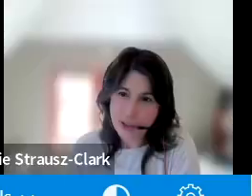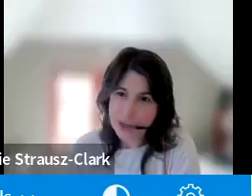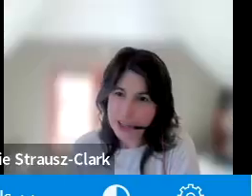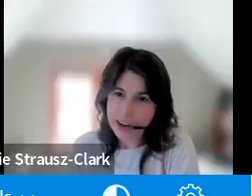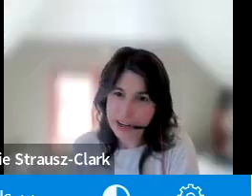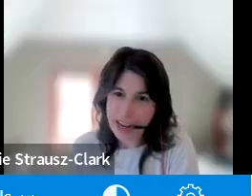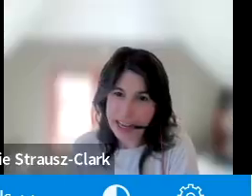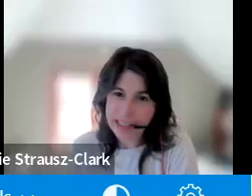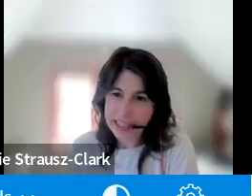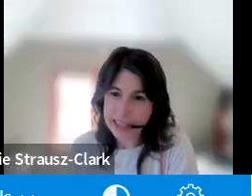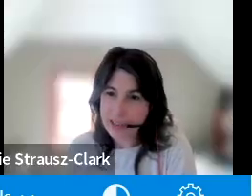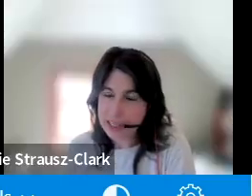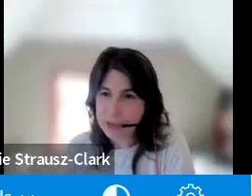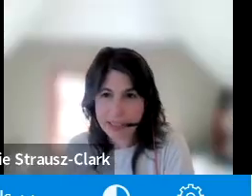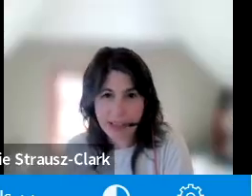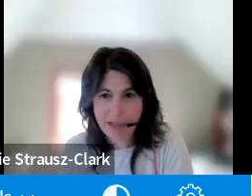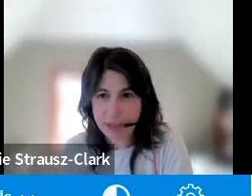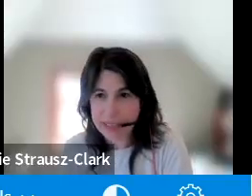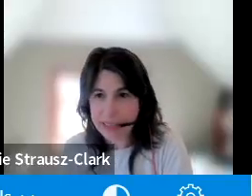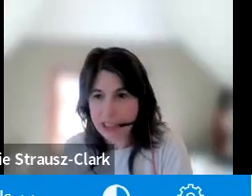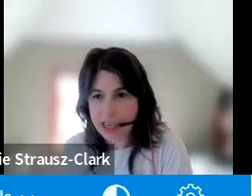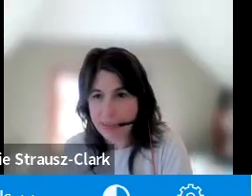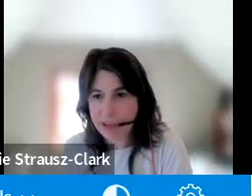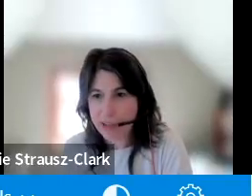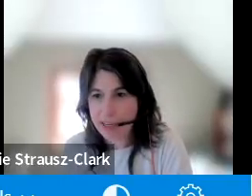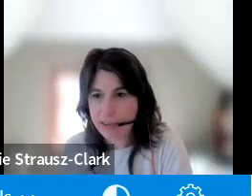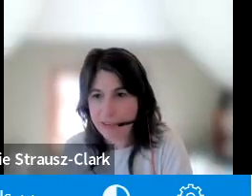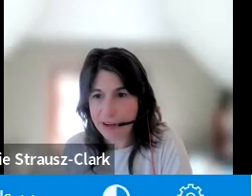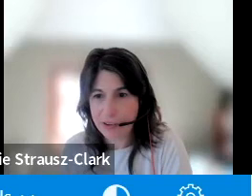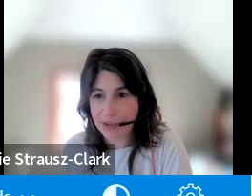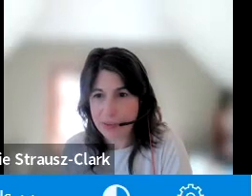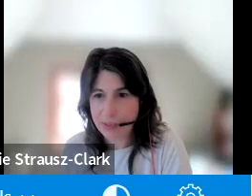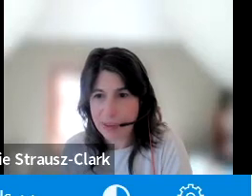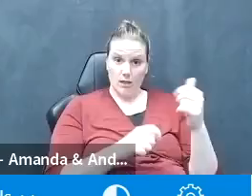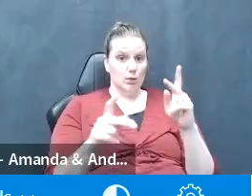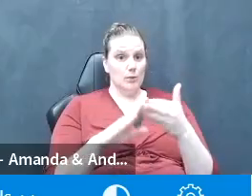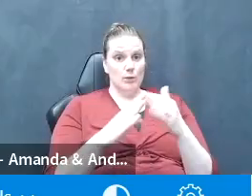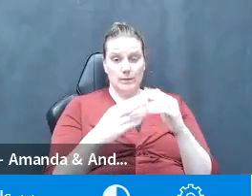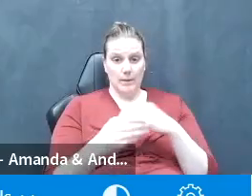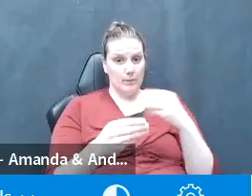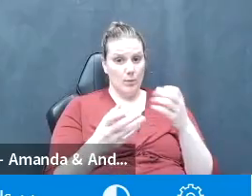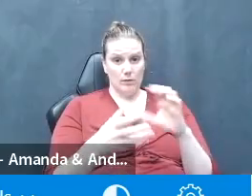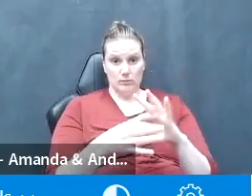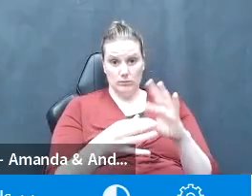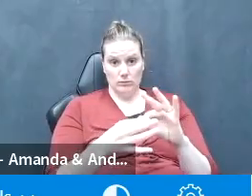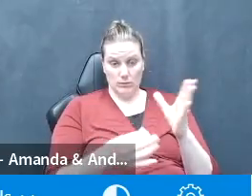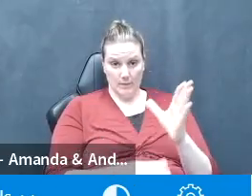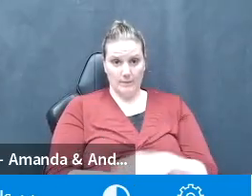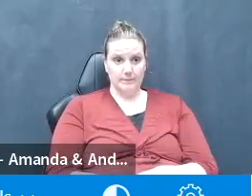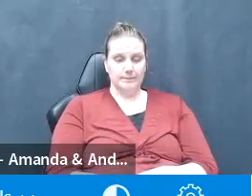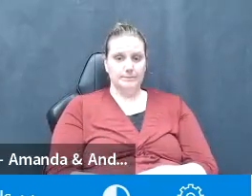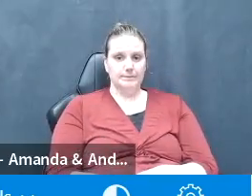Thank you so much, Karen. And it looks like we still have plenty of time if any of our other community members would like to make a comment